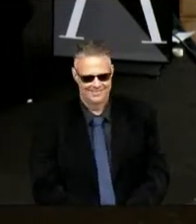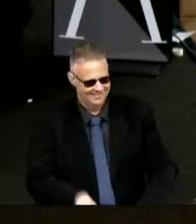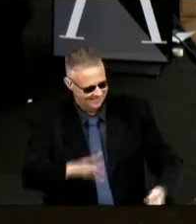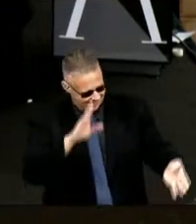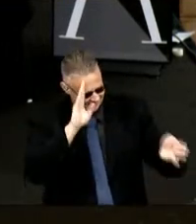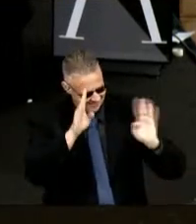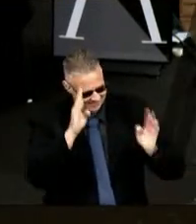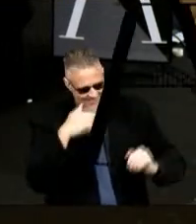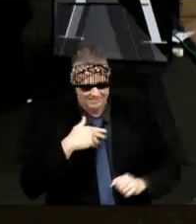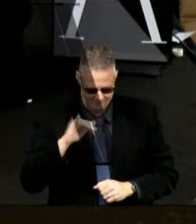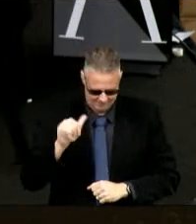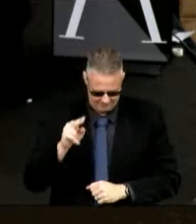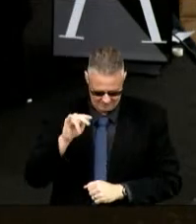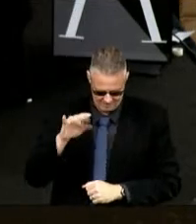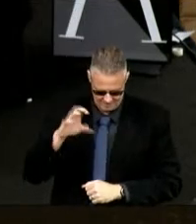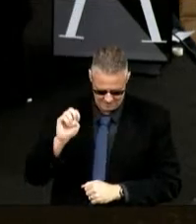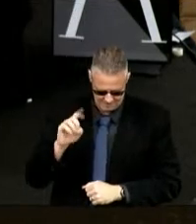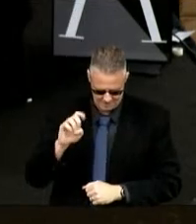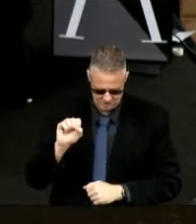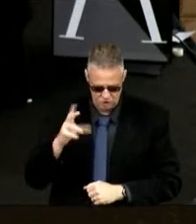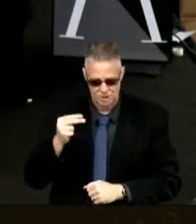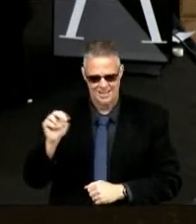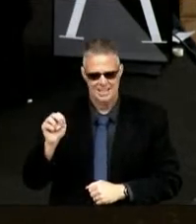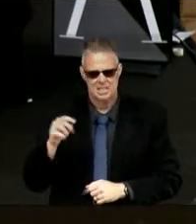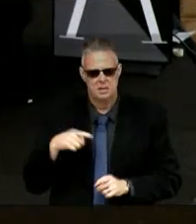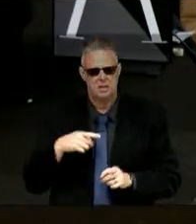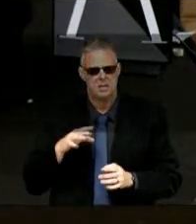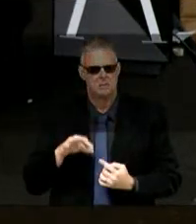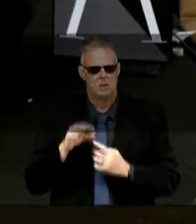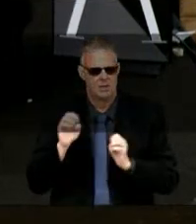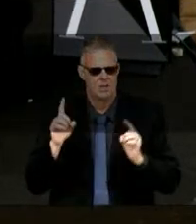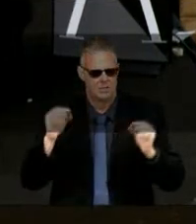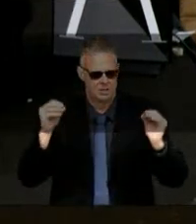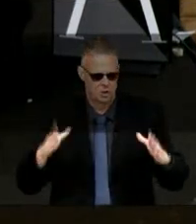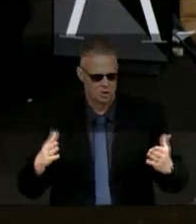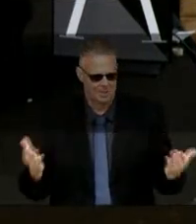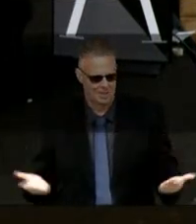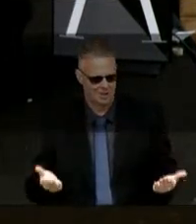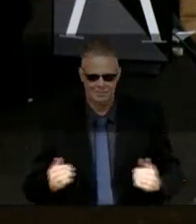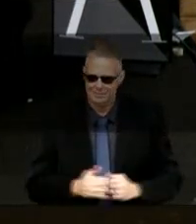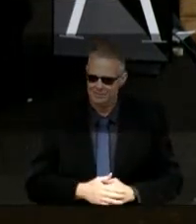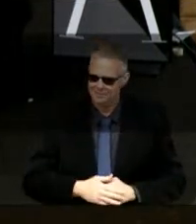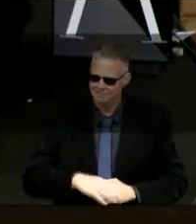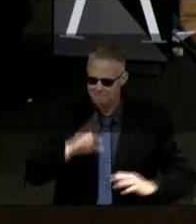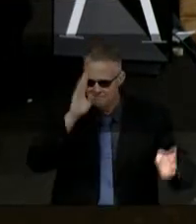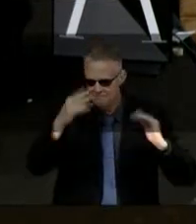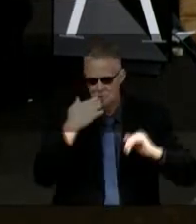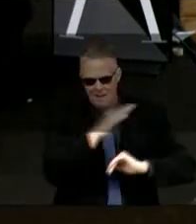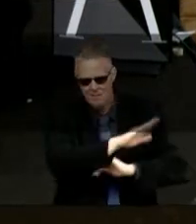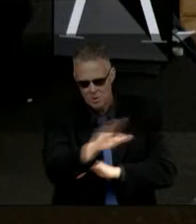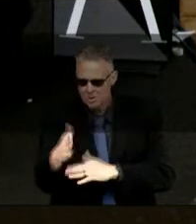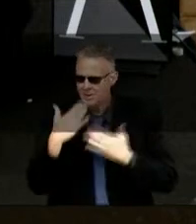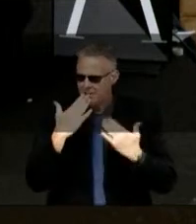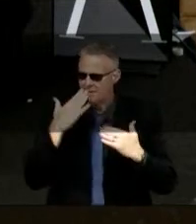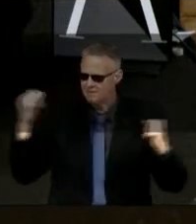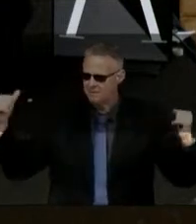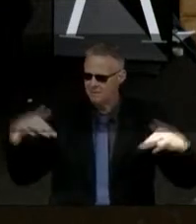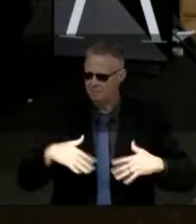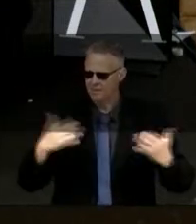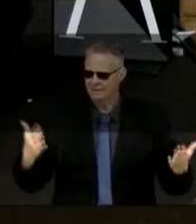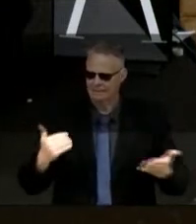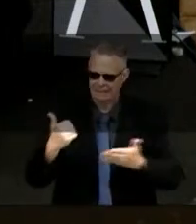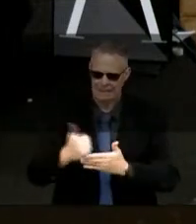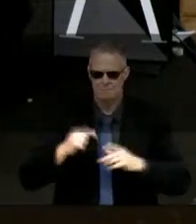Hi, I'm Janice DeShane, a special education teacher here at Archway. Good afternoon, everyone. Thank you for coming to